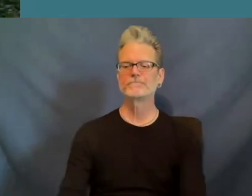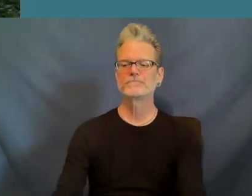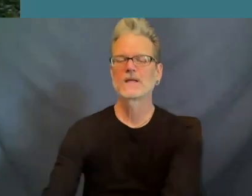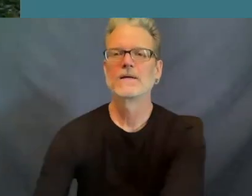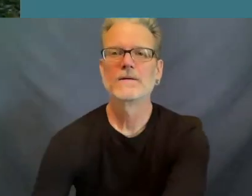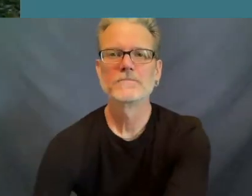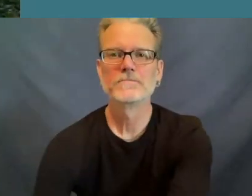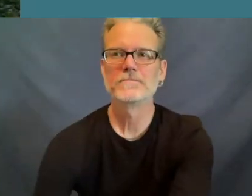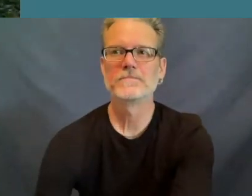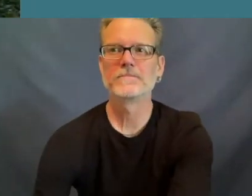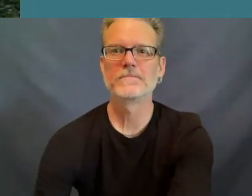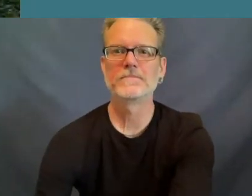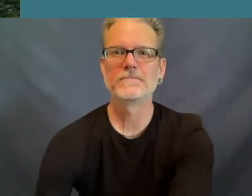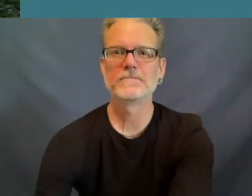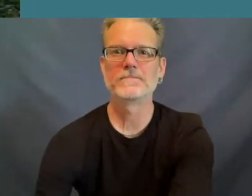Okay.